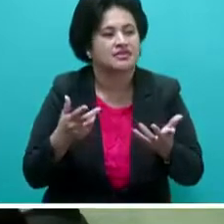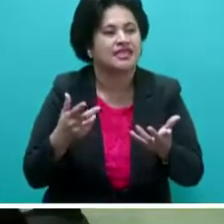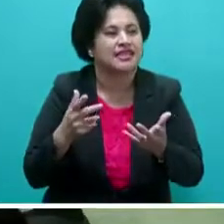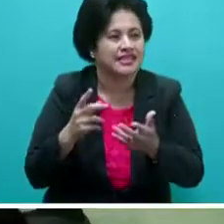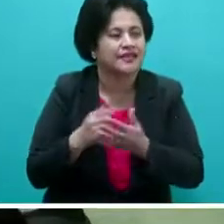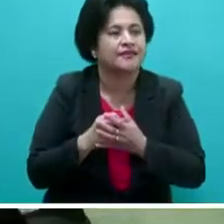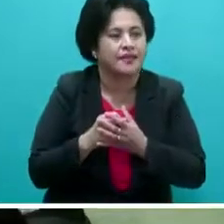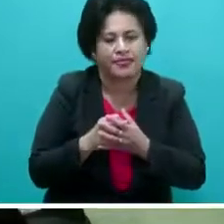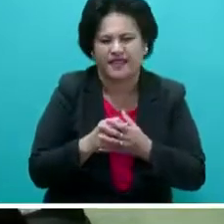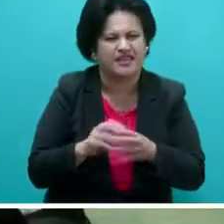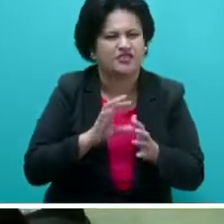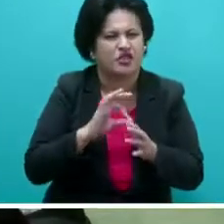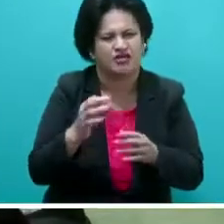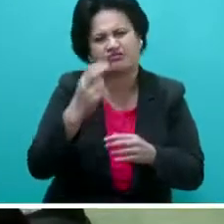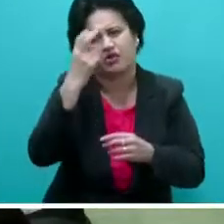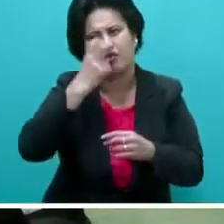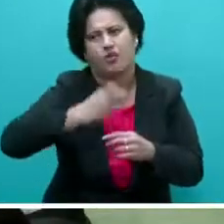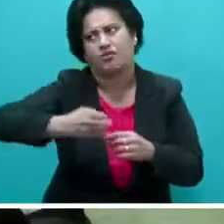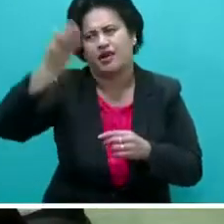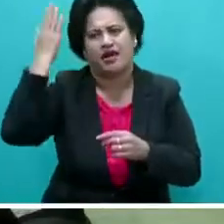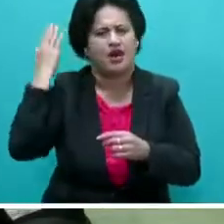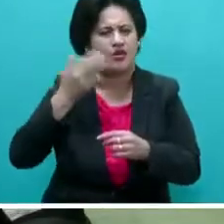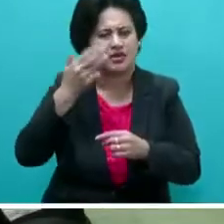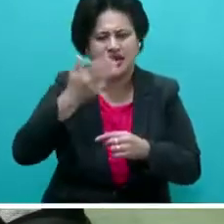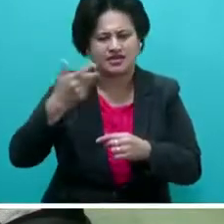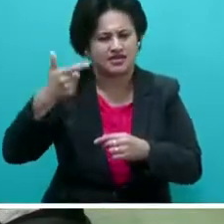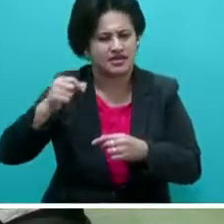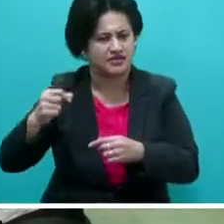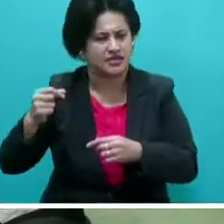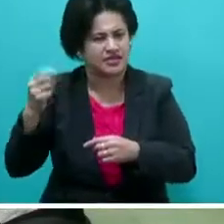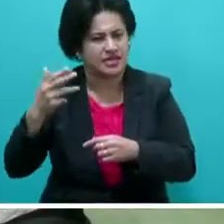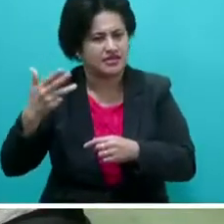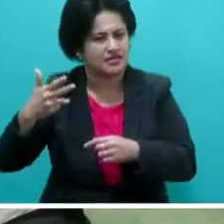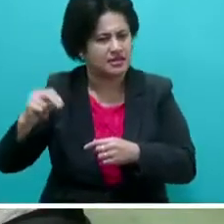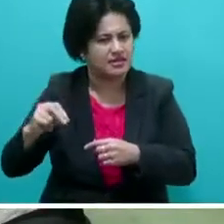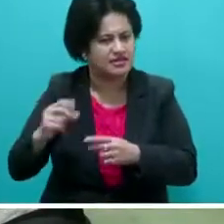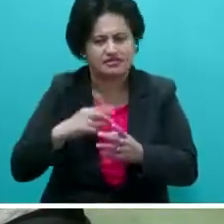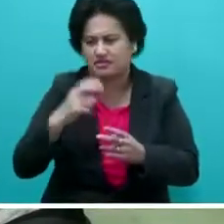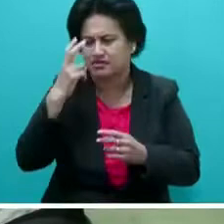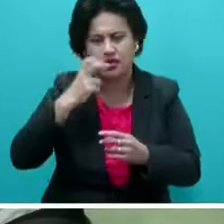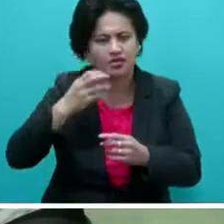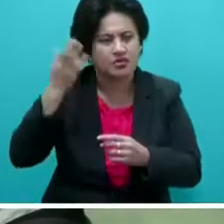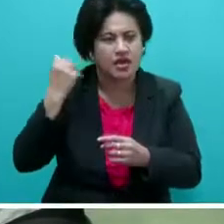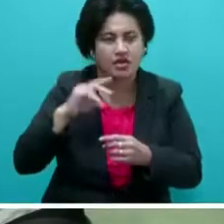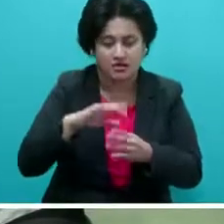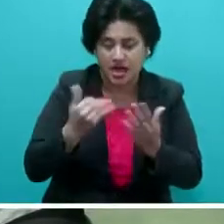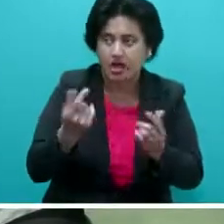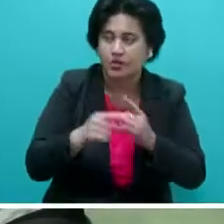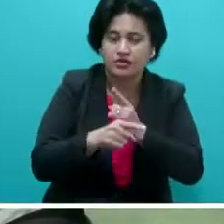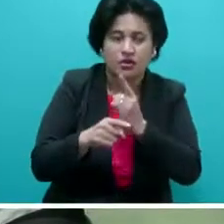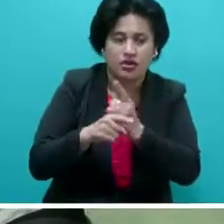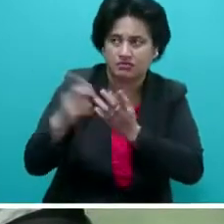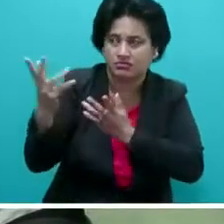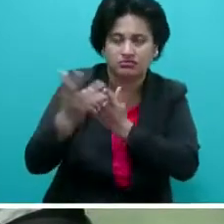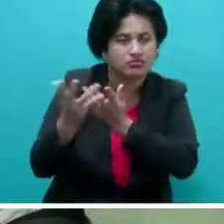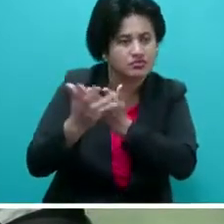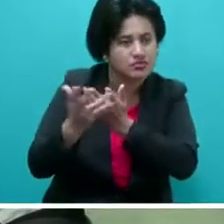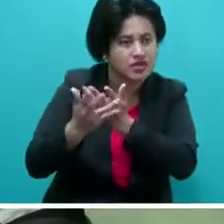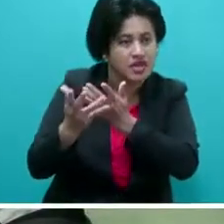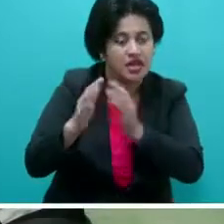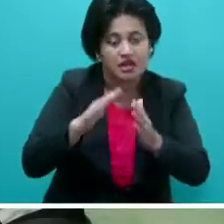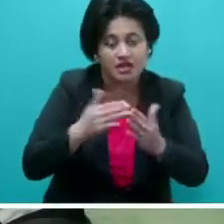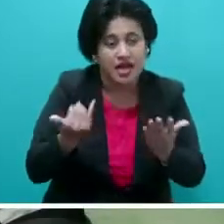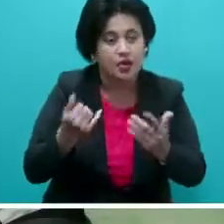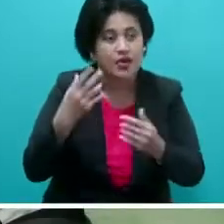in the 1970s and 80s. They need to get with the program. We are currently talking to Silicon Valley. As announced, we're moving our Trade Commission office